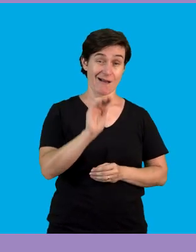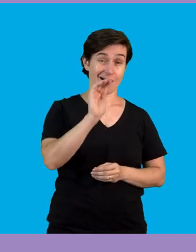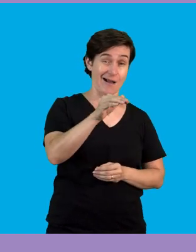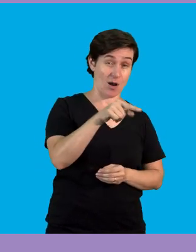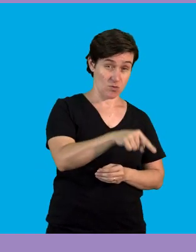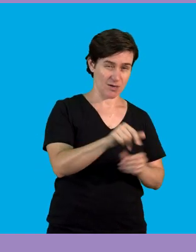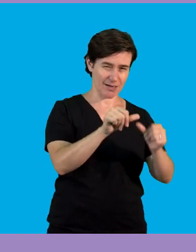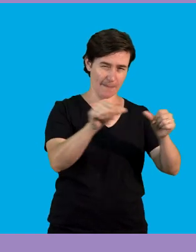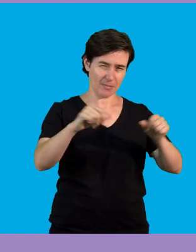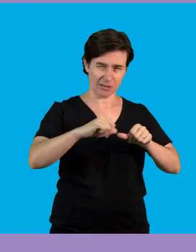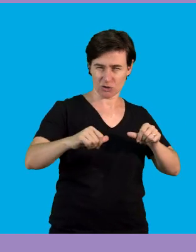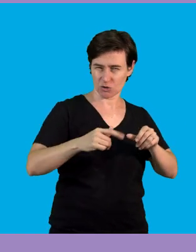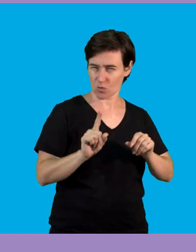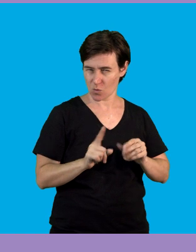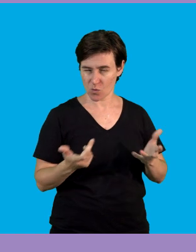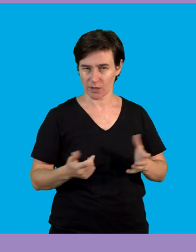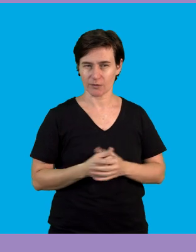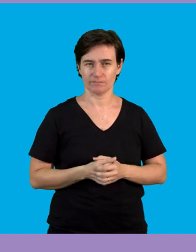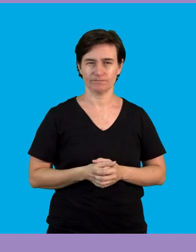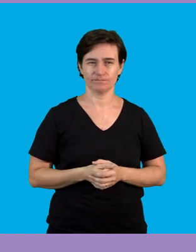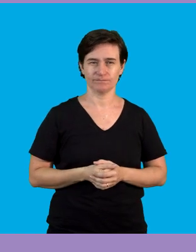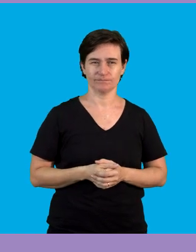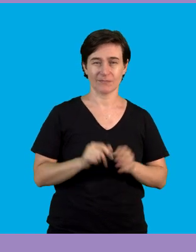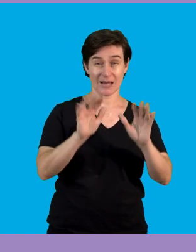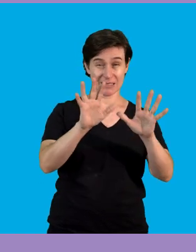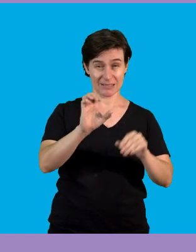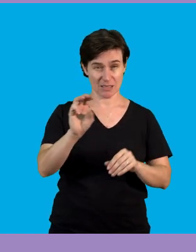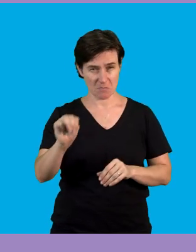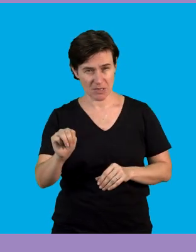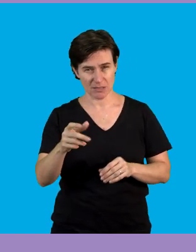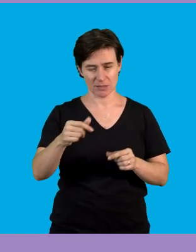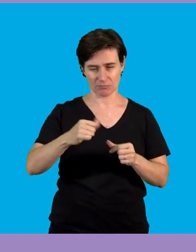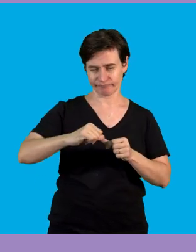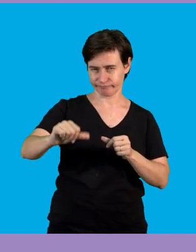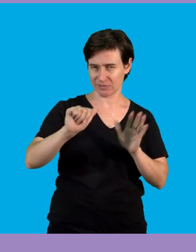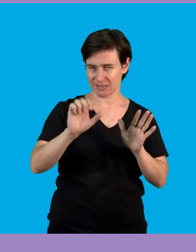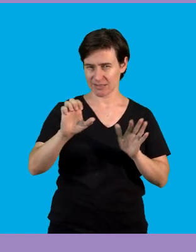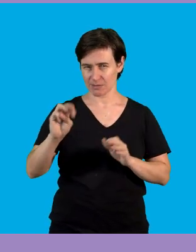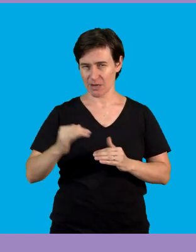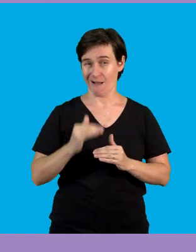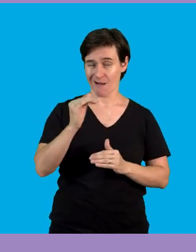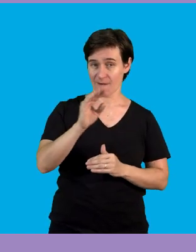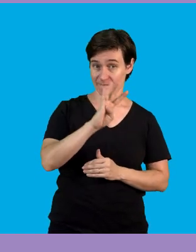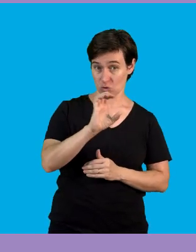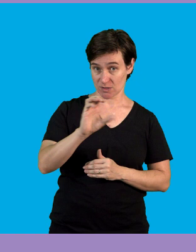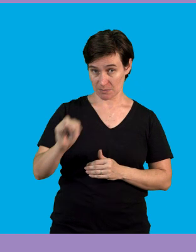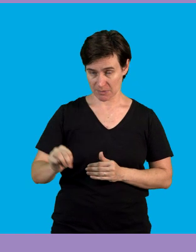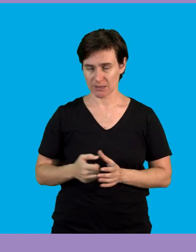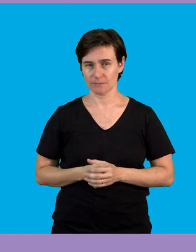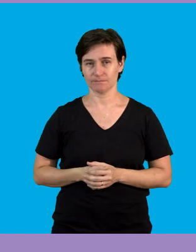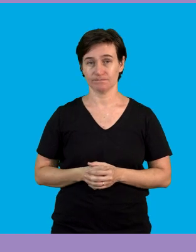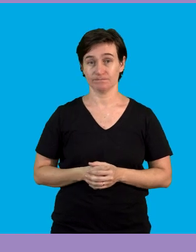outer dimensions, and that is the length of 10 centimeters, the breadth of 6 centimeters, and the height of